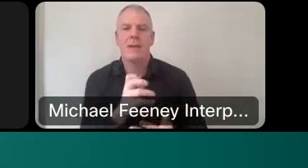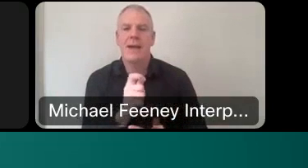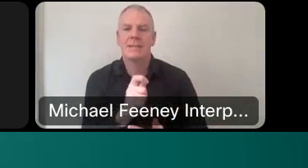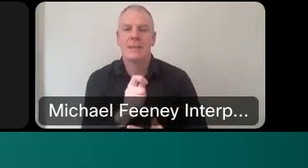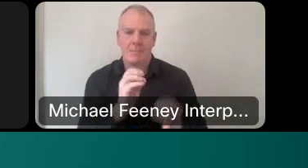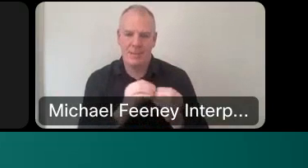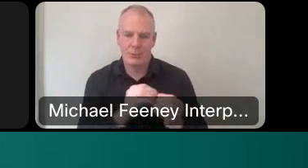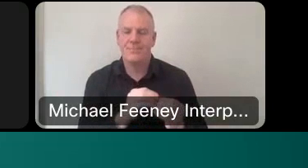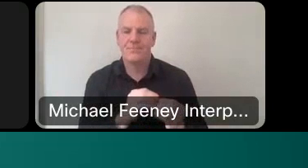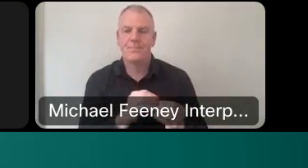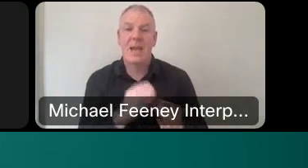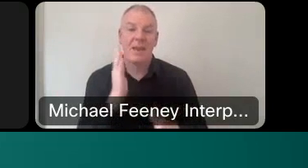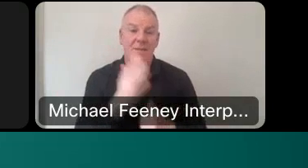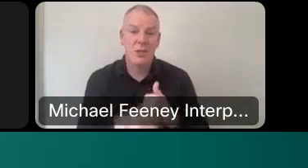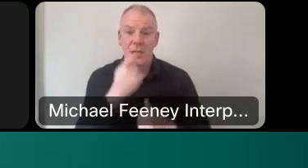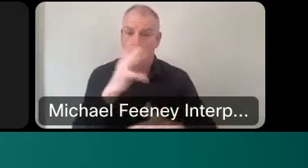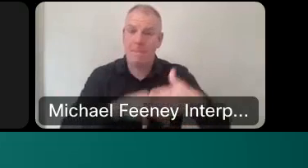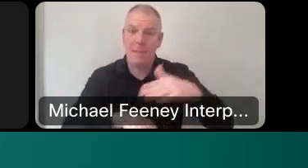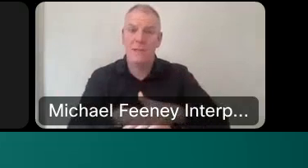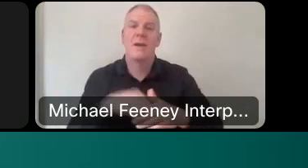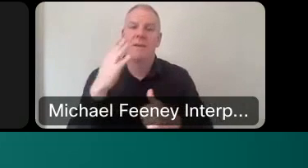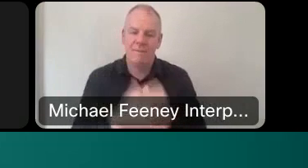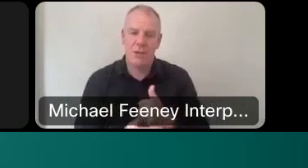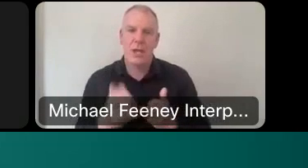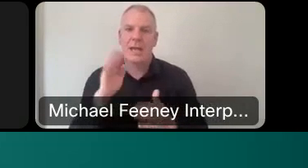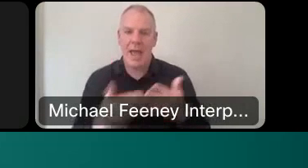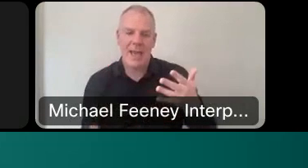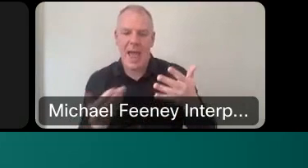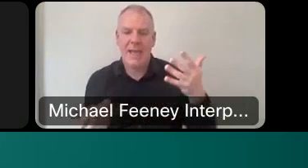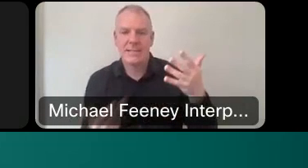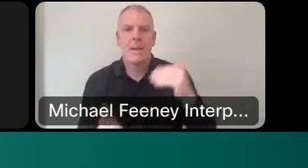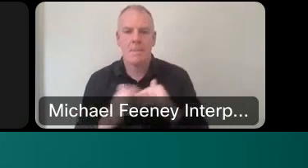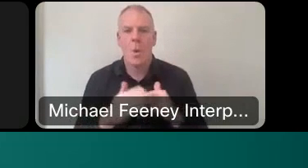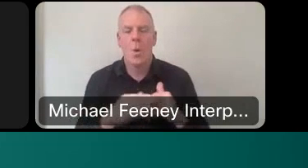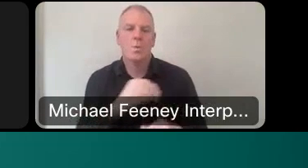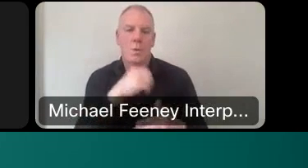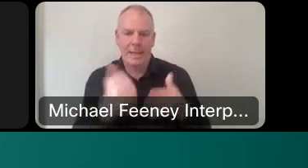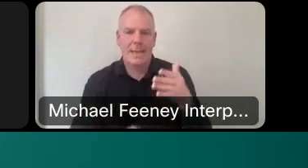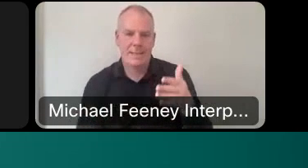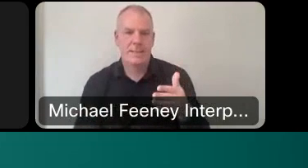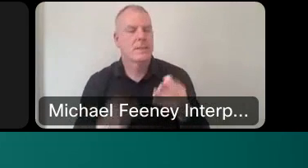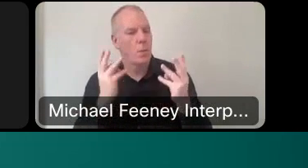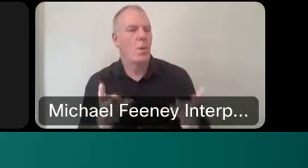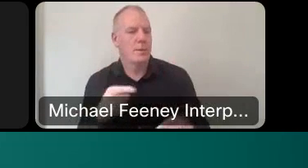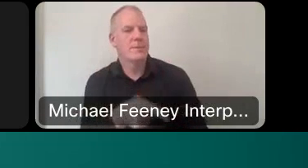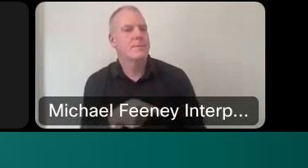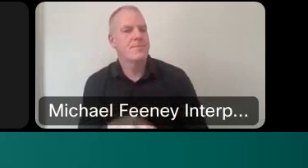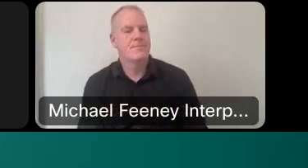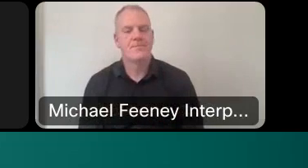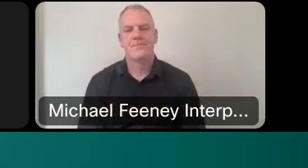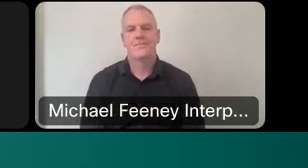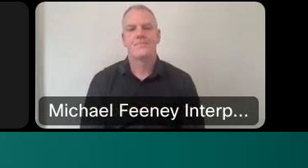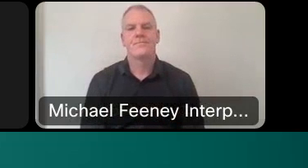And as I have said earlier, the Minister has reserved the right to add to that list at any time that they feel it needs